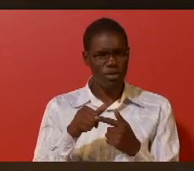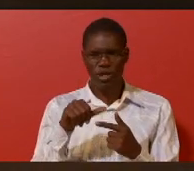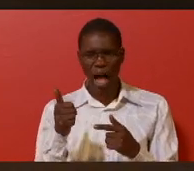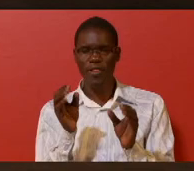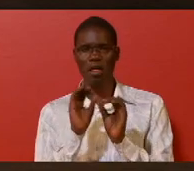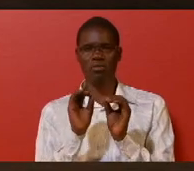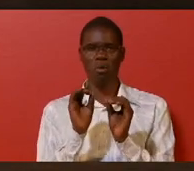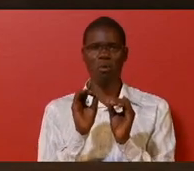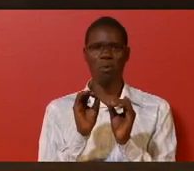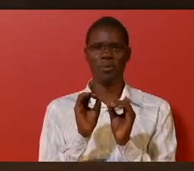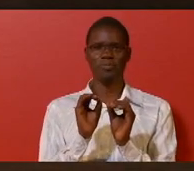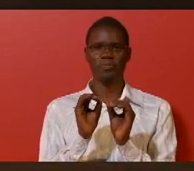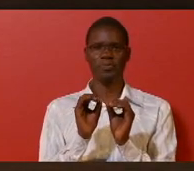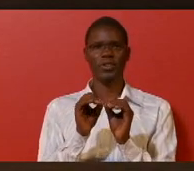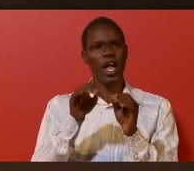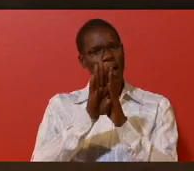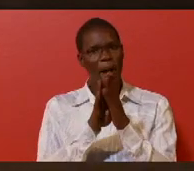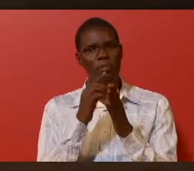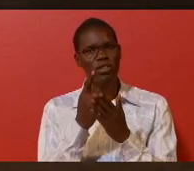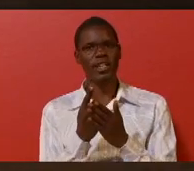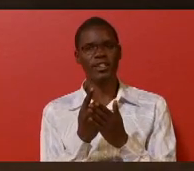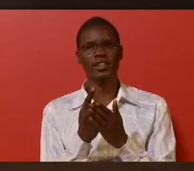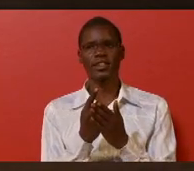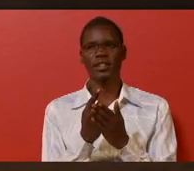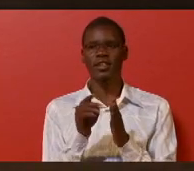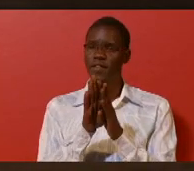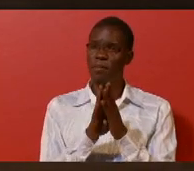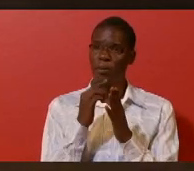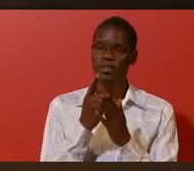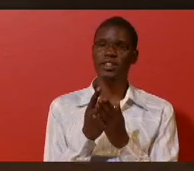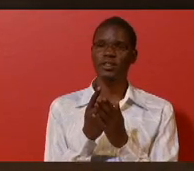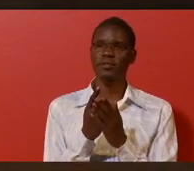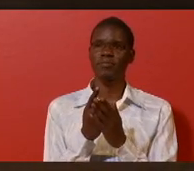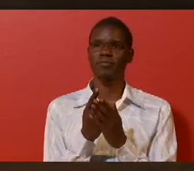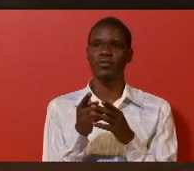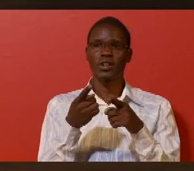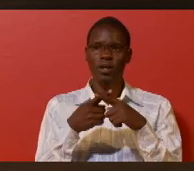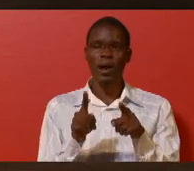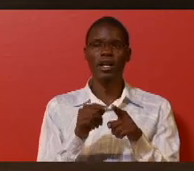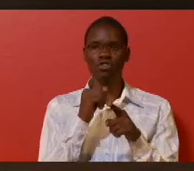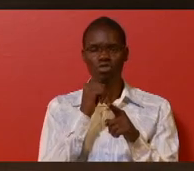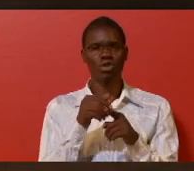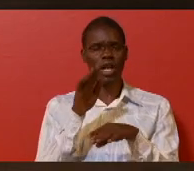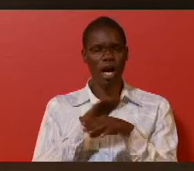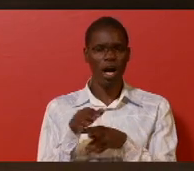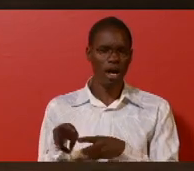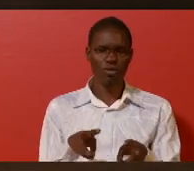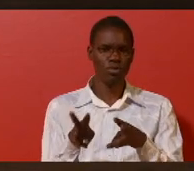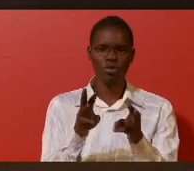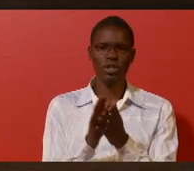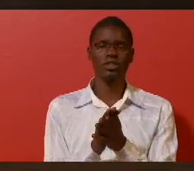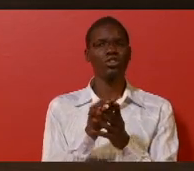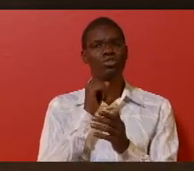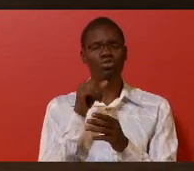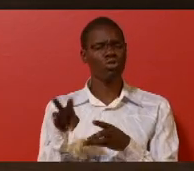what the Bible says. It is what the Bible because says. Because it is what the Bible it says. It is what the Bible says. But it's not a good way to... No. It's not a